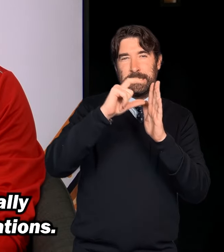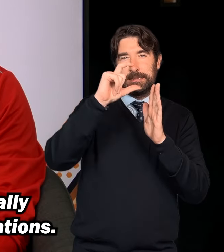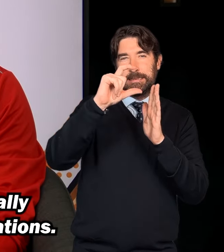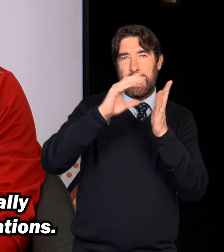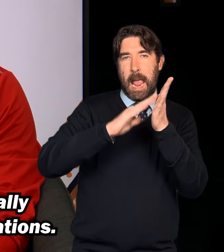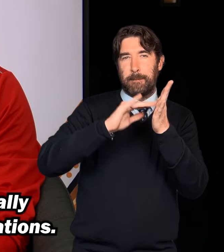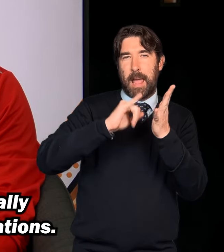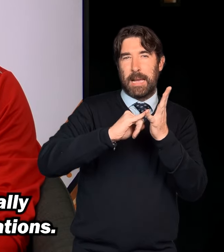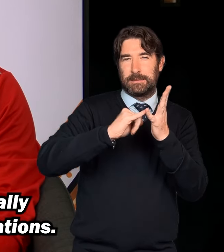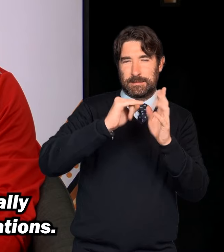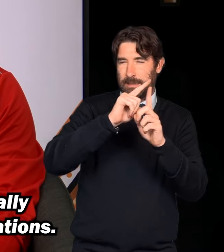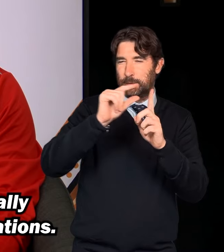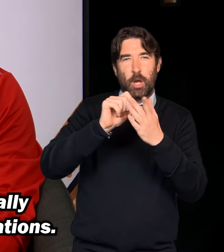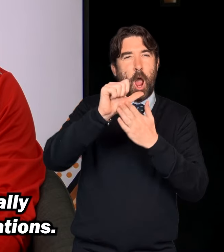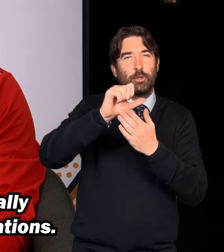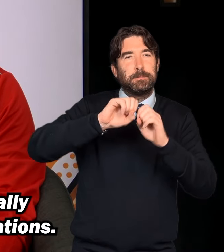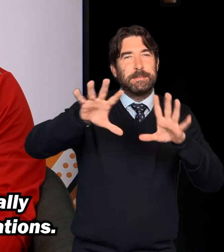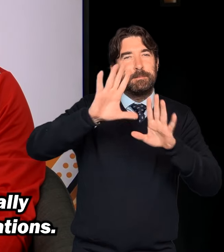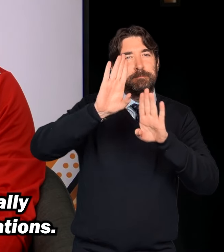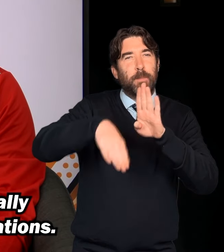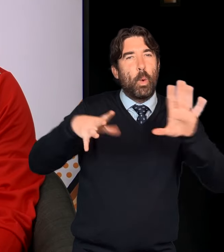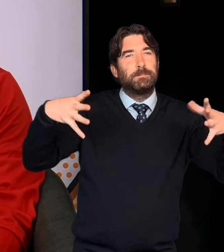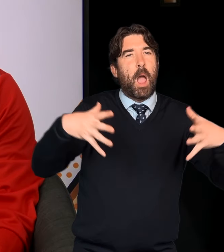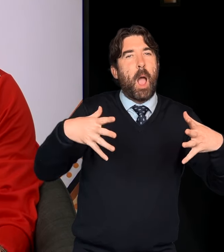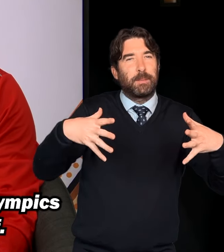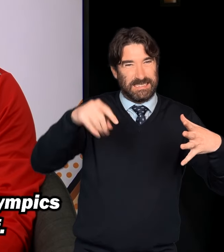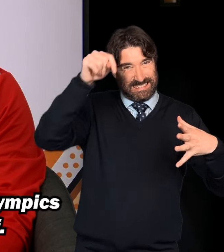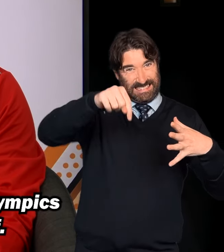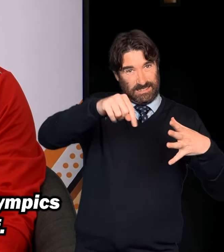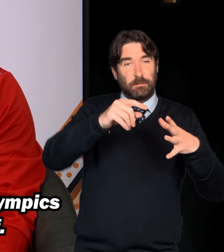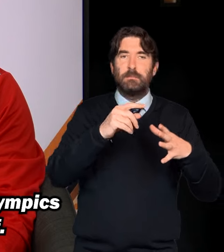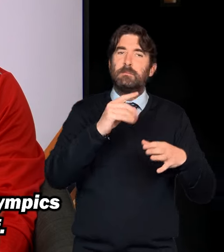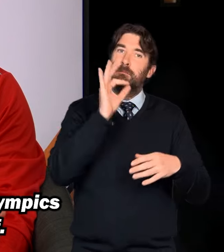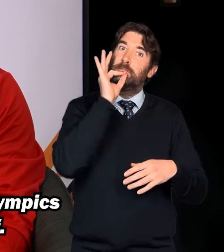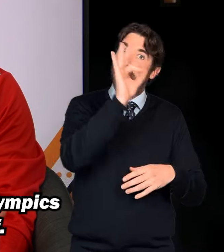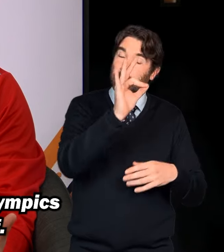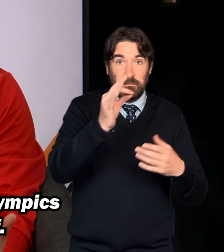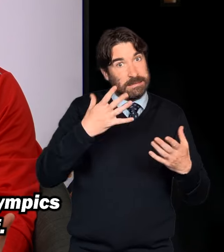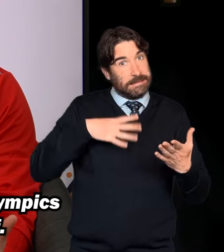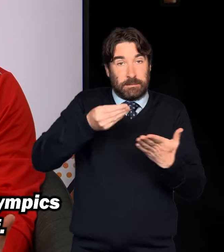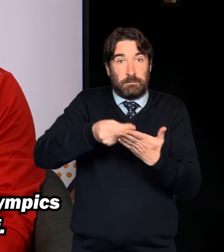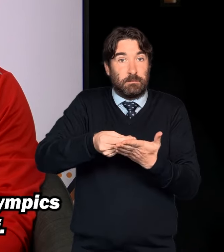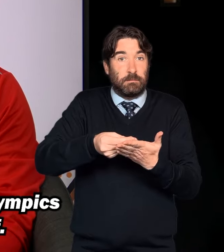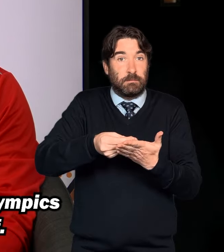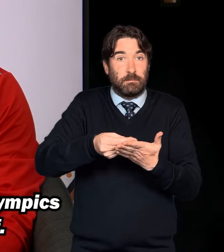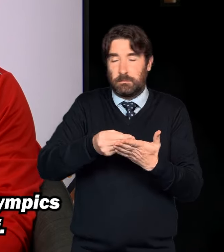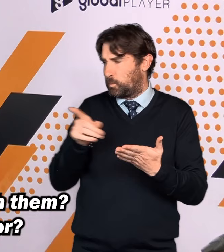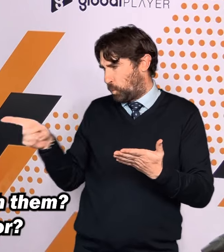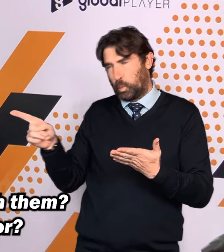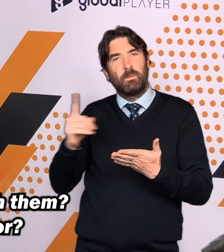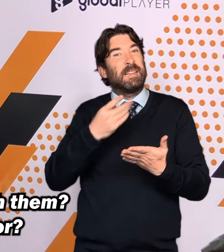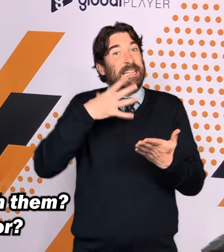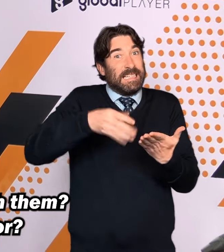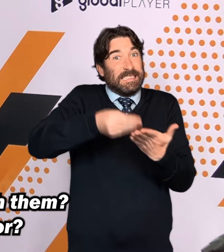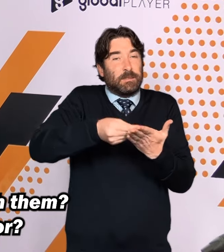So hopefully they will basically then give their recommendations. So this was about funding for Deaflympics and elite sport and deaf. And